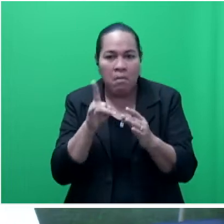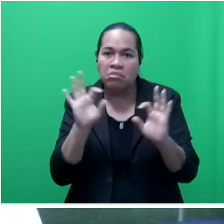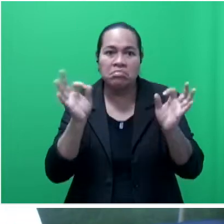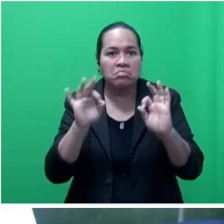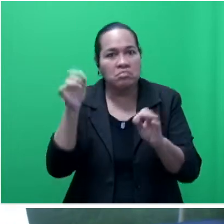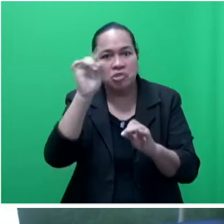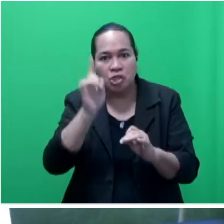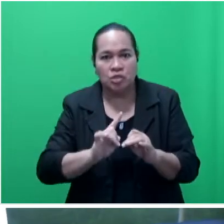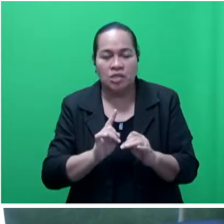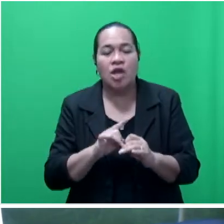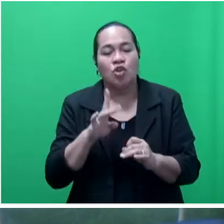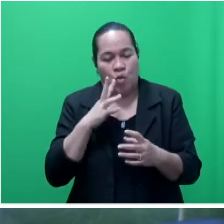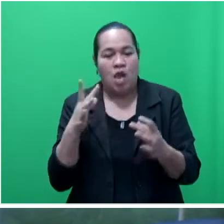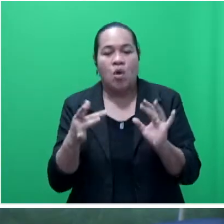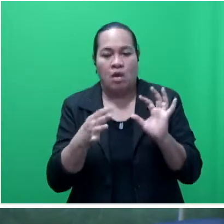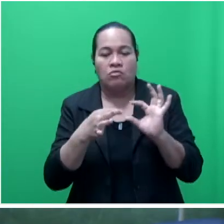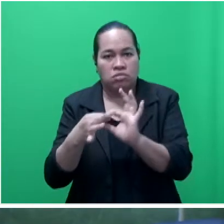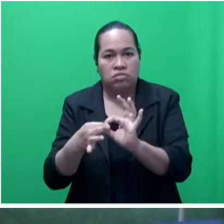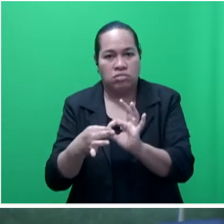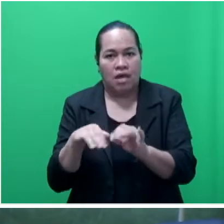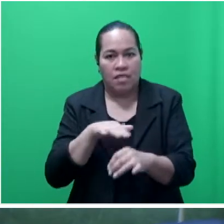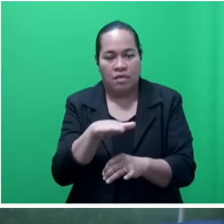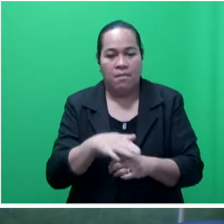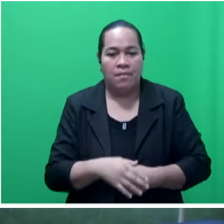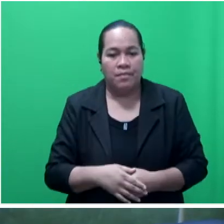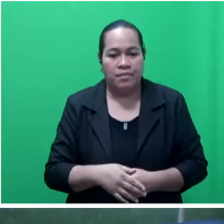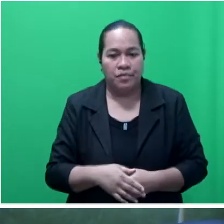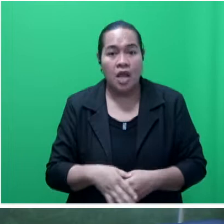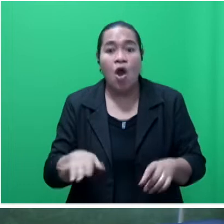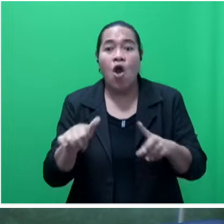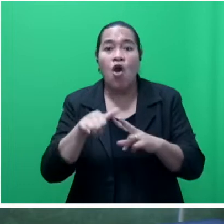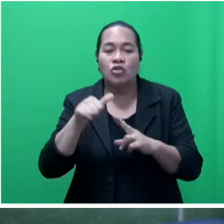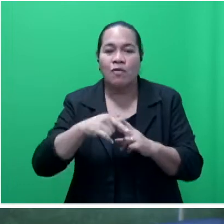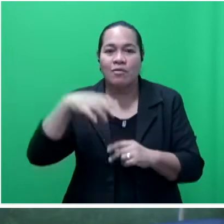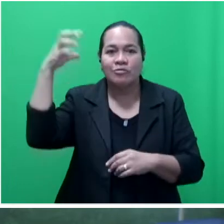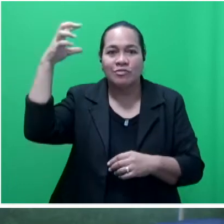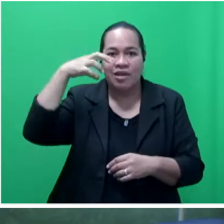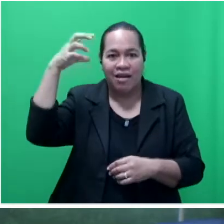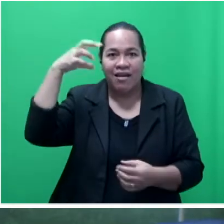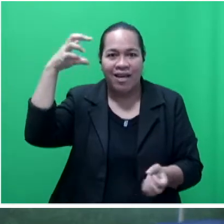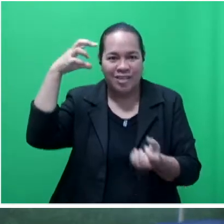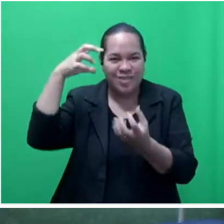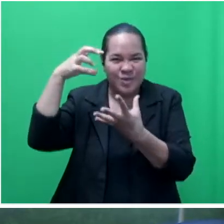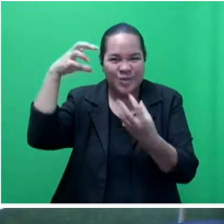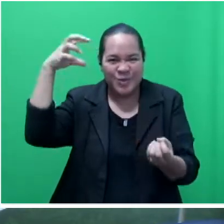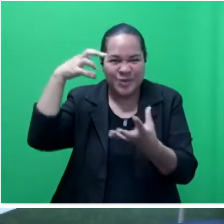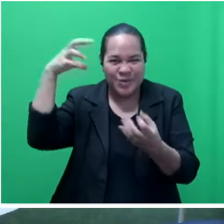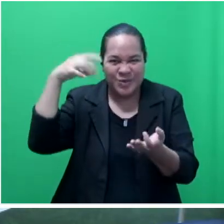people too. And Mr. Speaker, sir, also it's solar paneling too. Of the 237 allocated, Mr. Speaker,